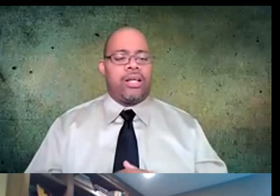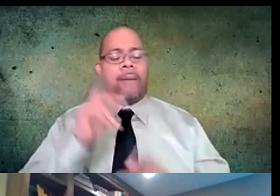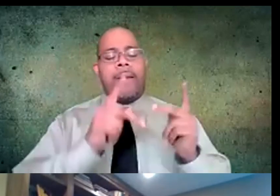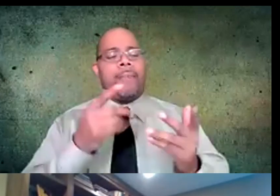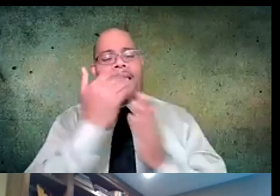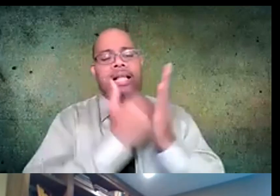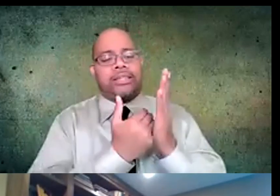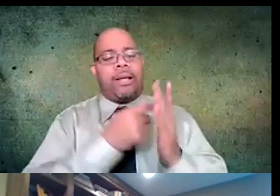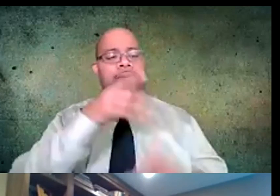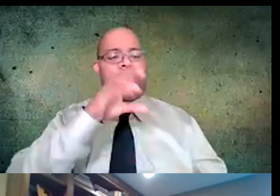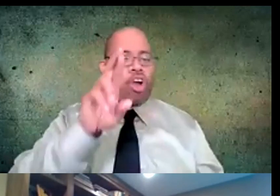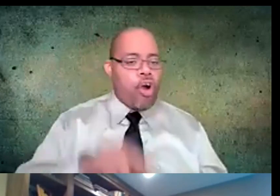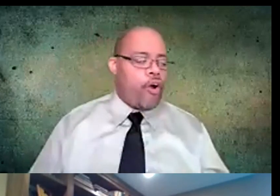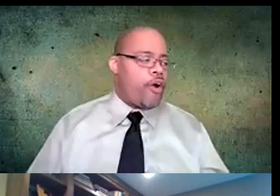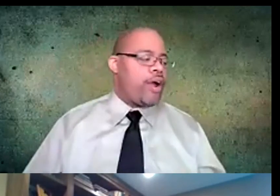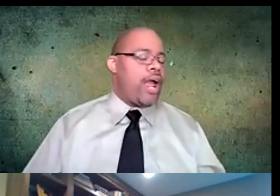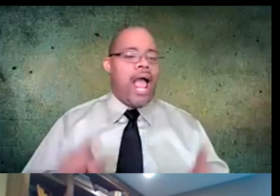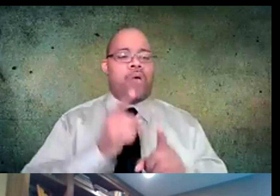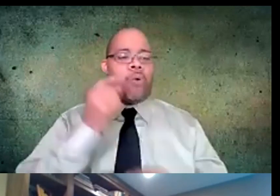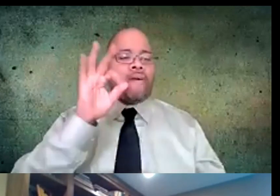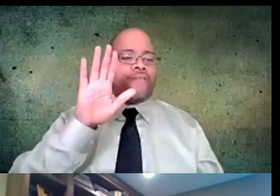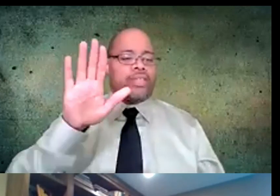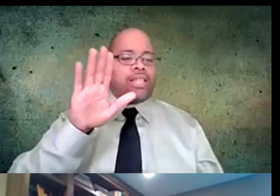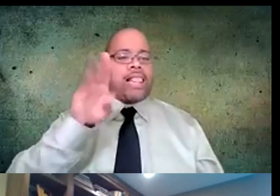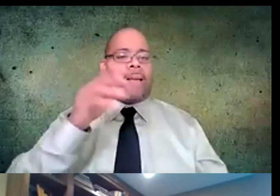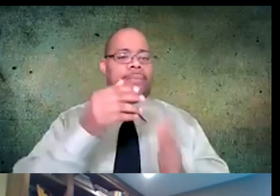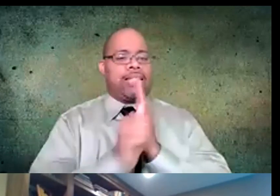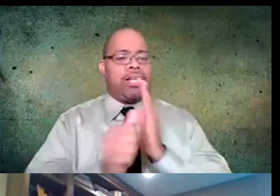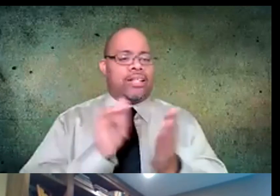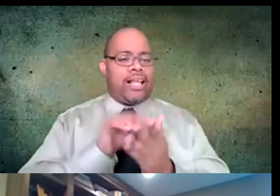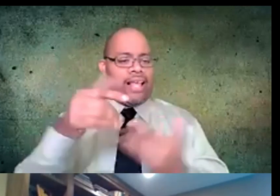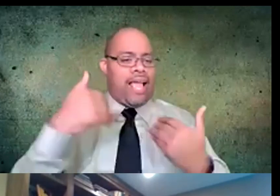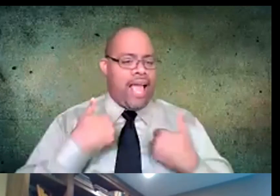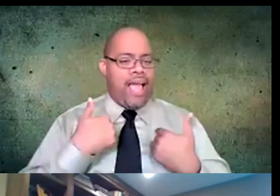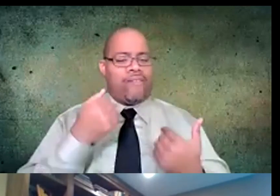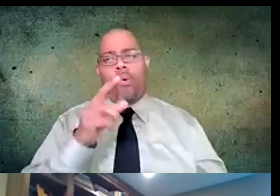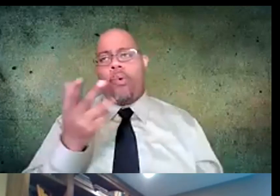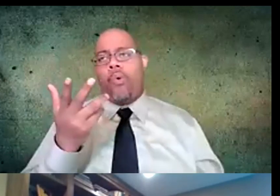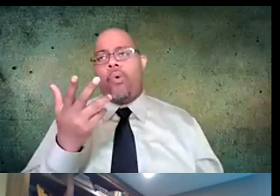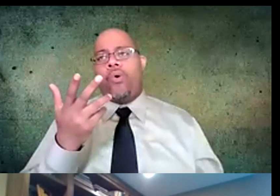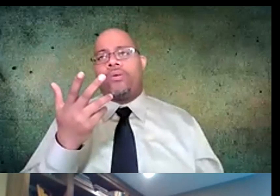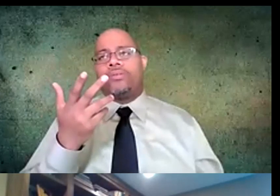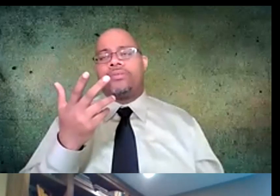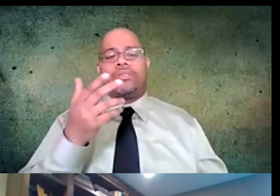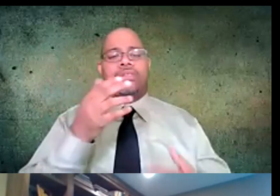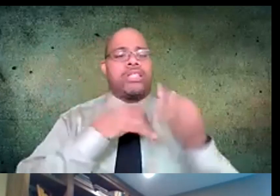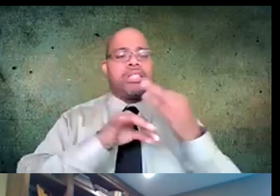like PCR as one of the lab skills that they have, or cell culture.